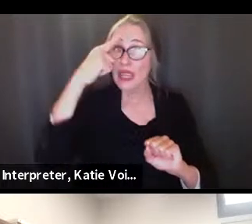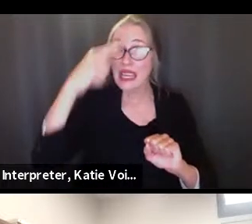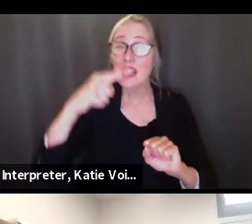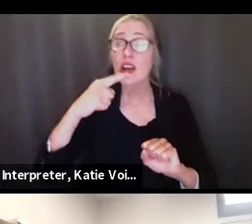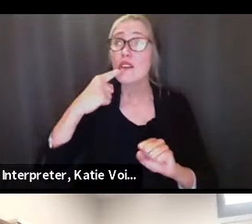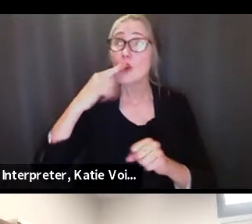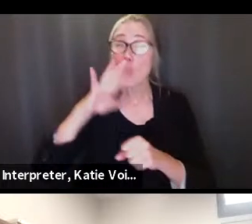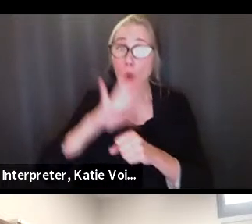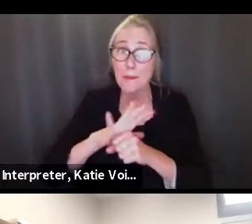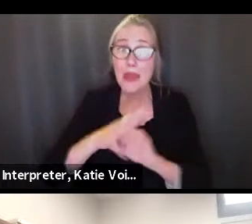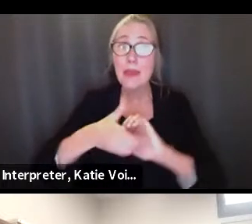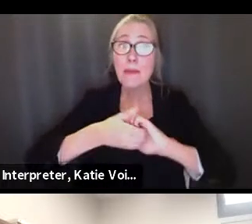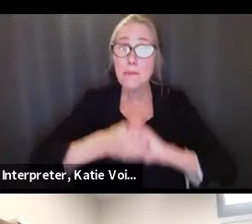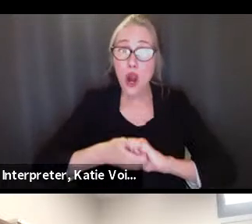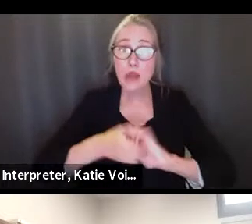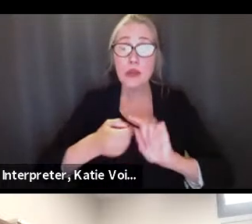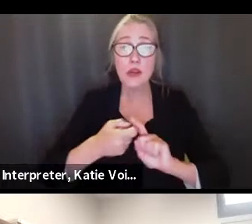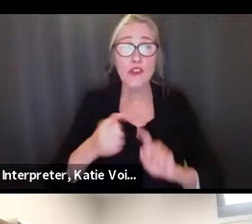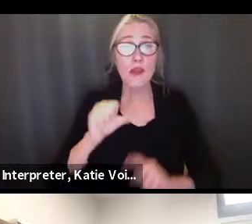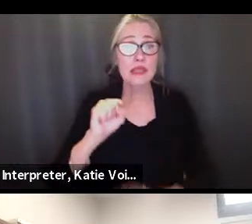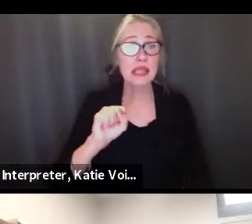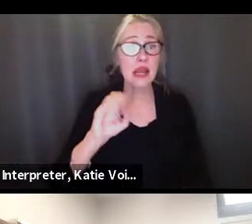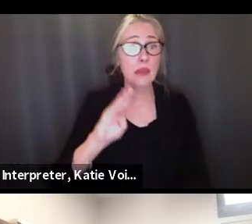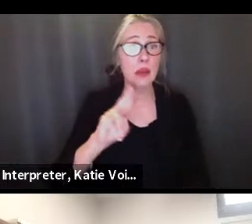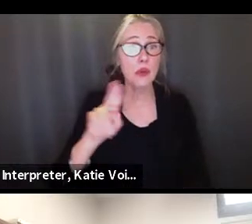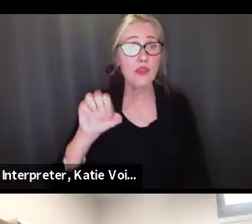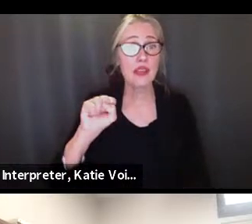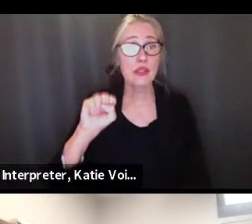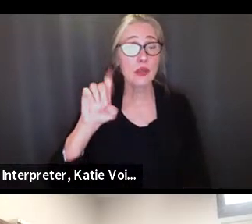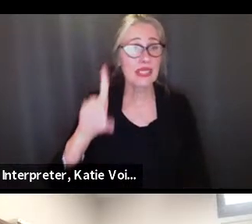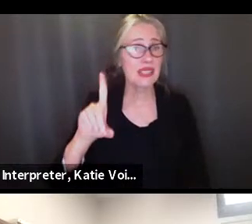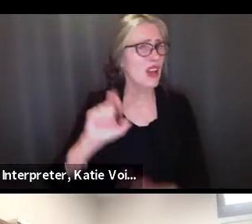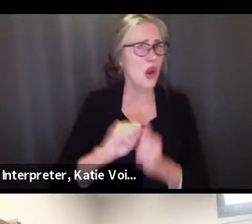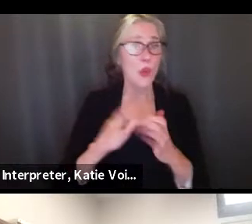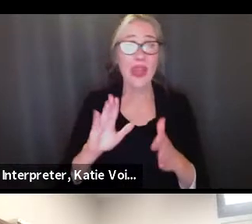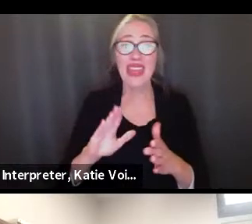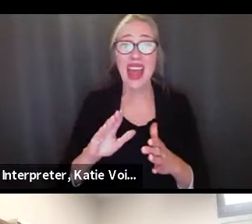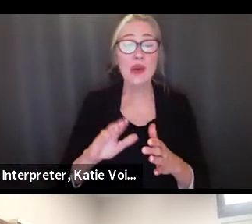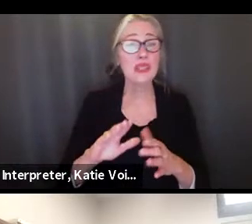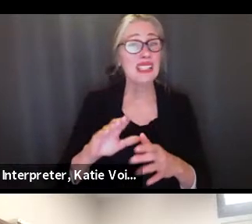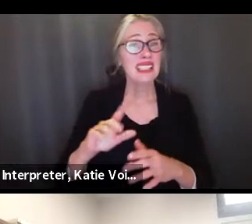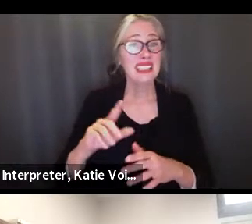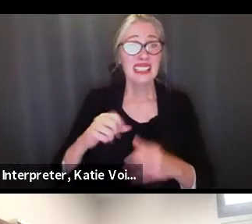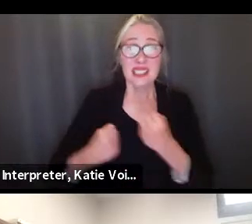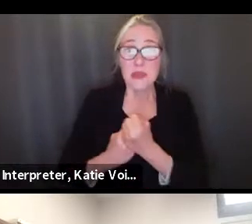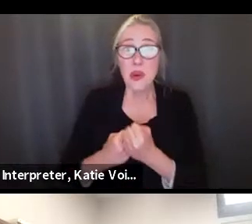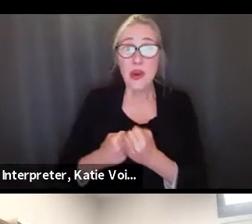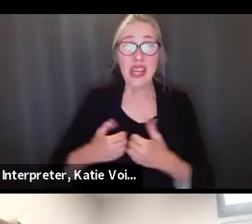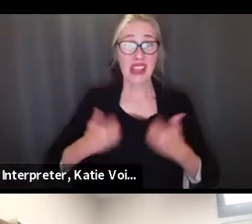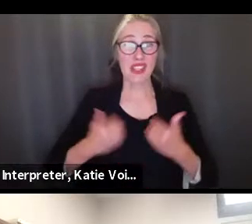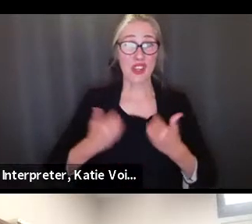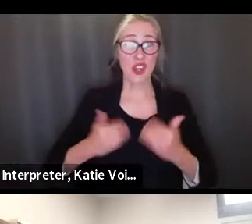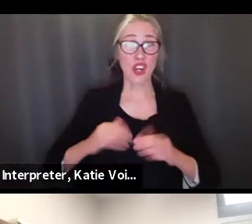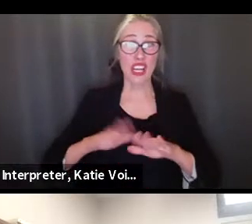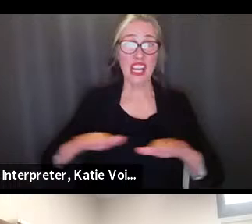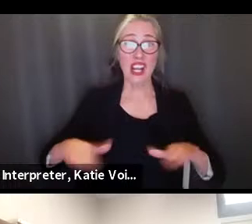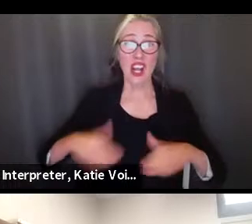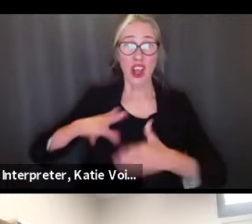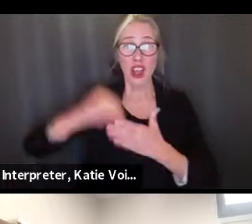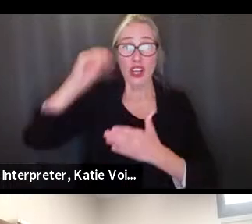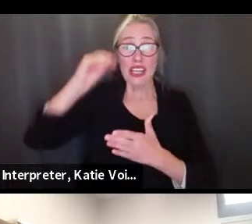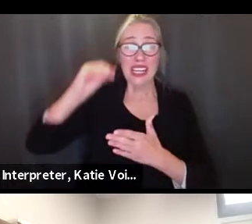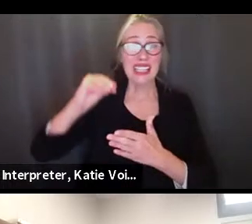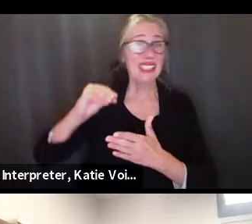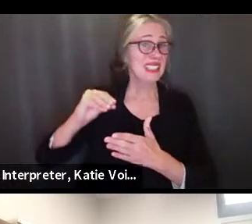Barbara Unified to embrace the premise that without strengthening the early foundations of learning, our students will continue